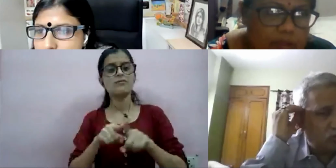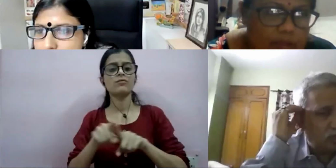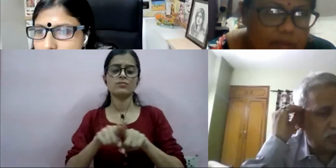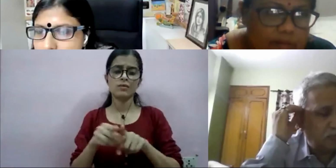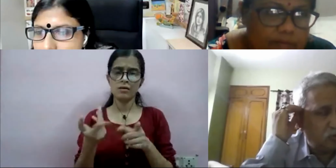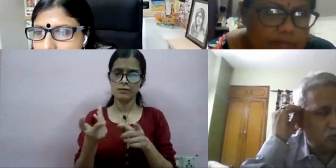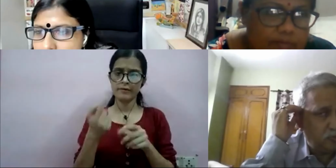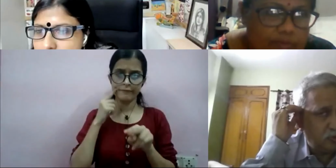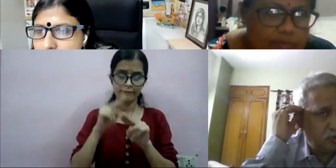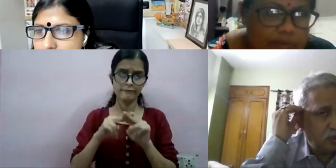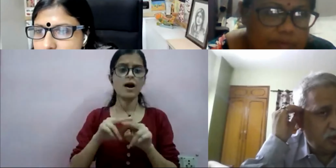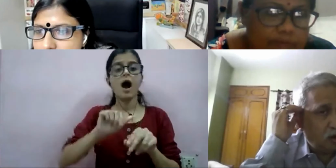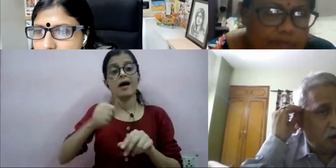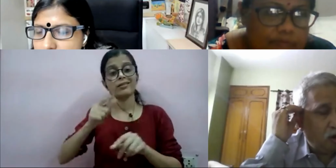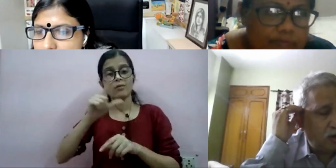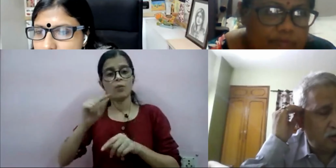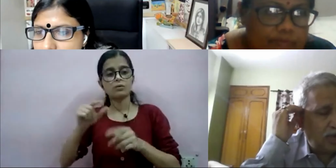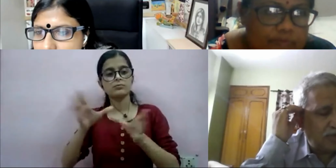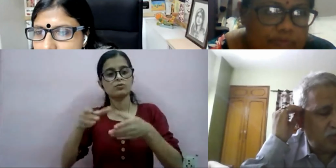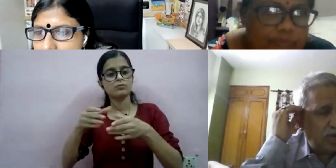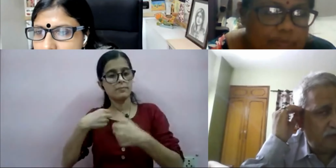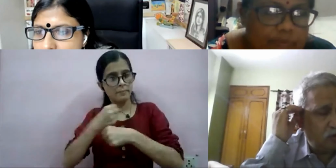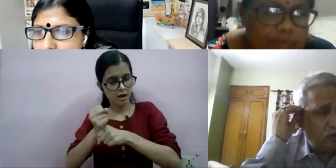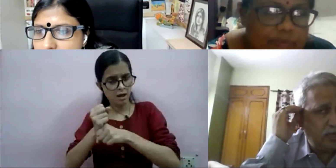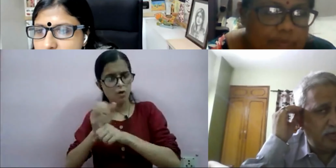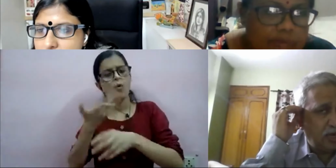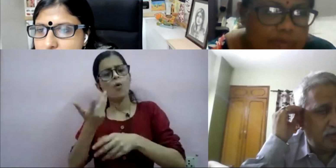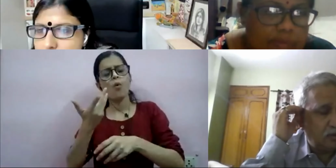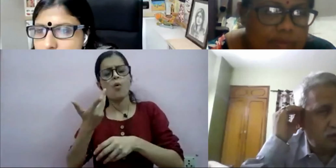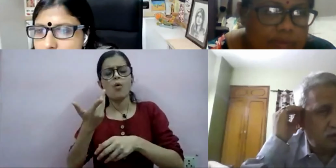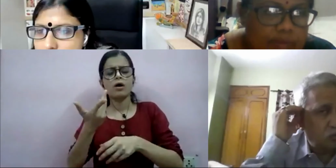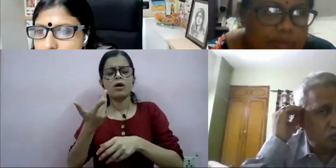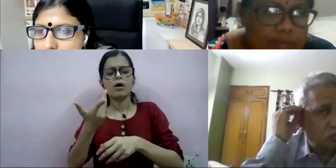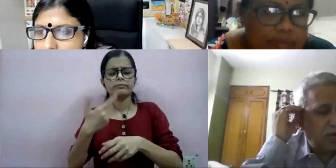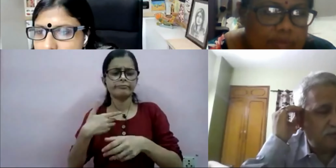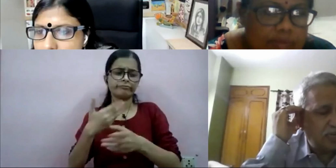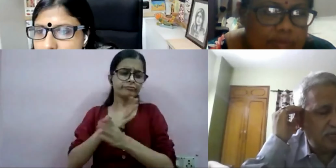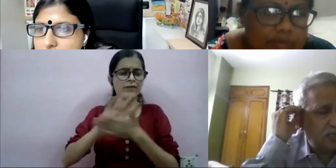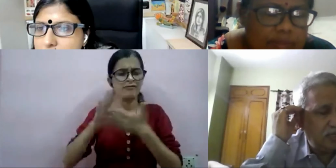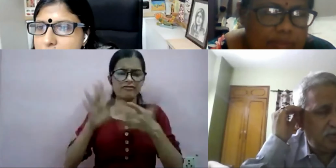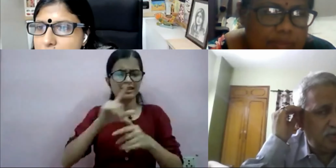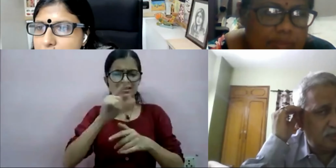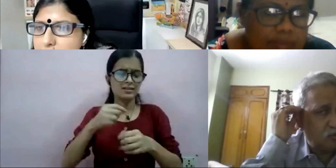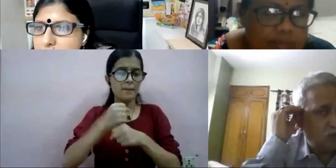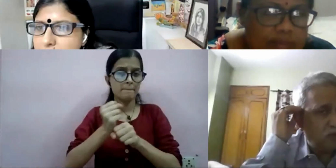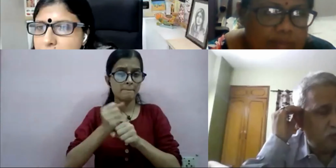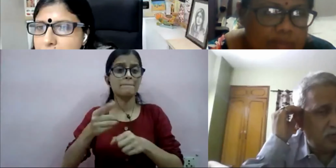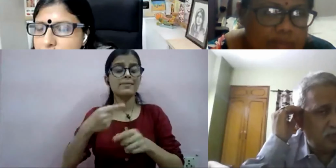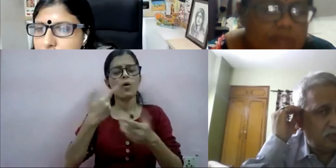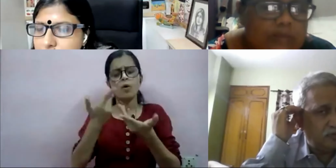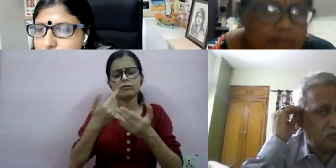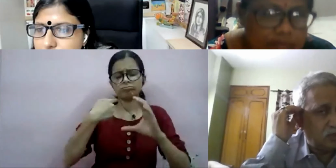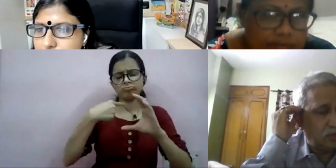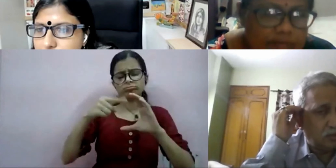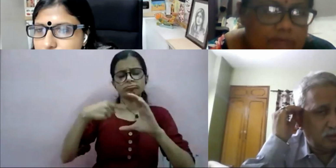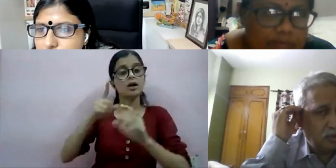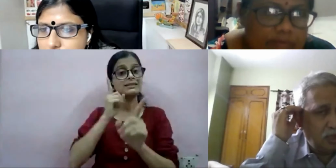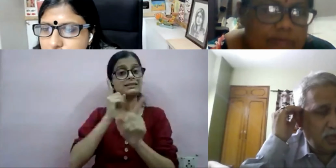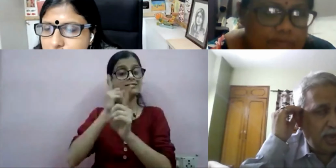another WhatsApp group, or as we have already done, we have sent emails to everyone